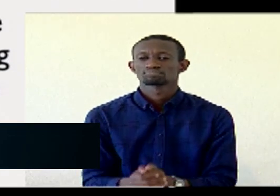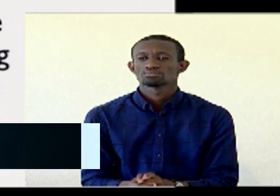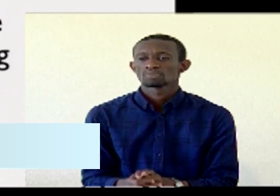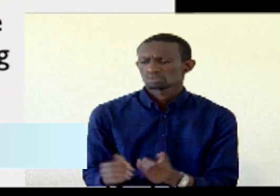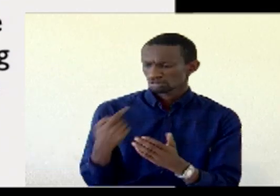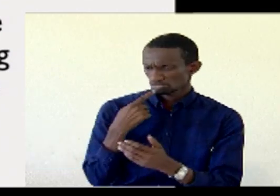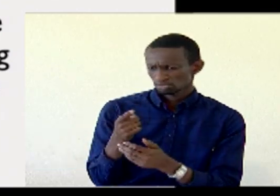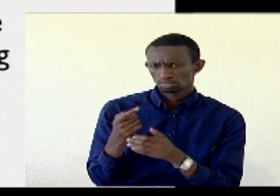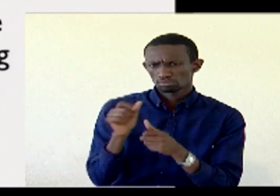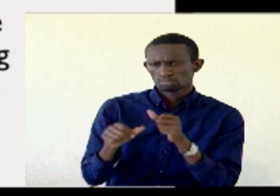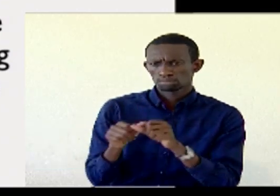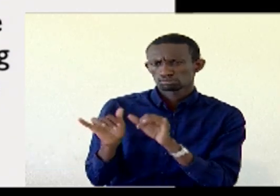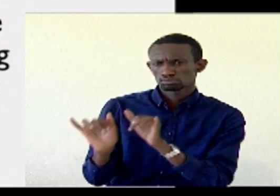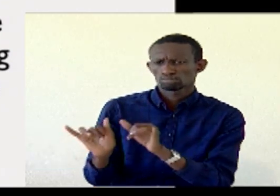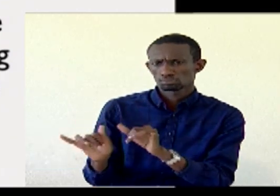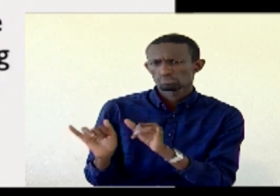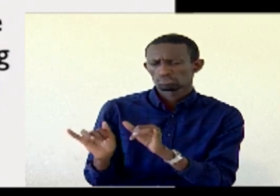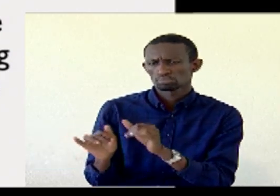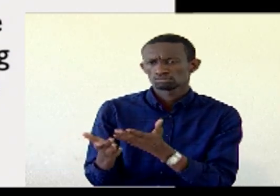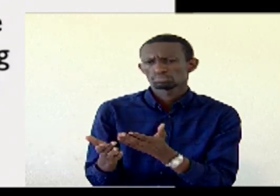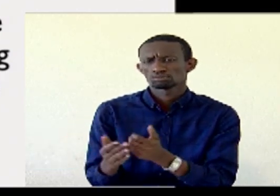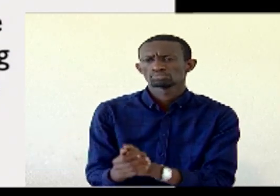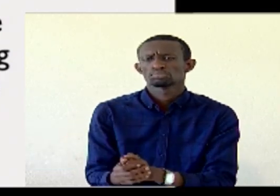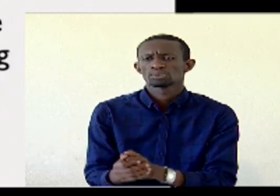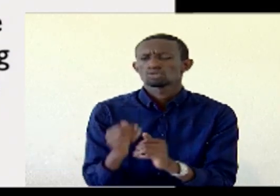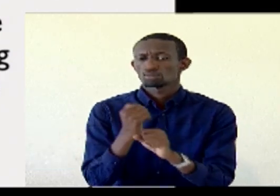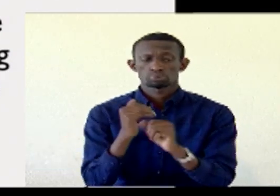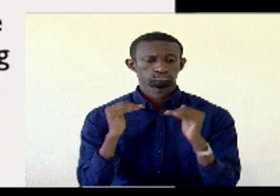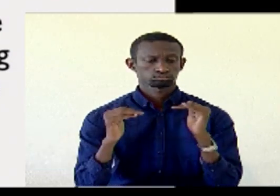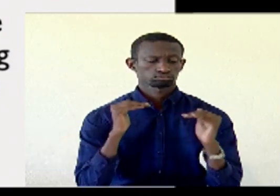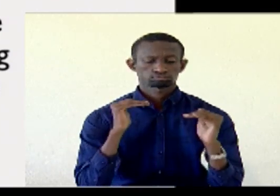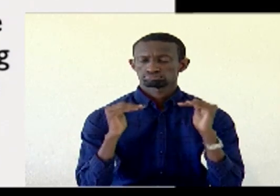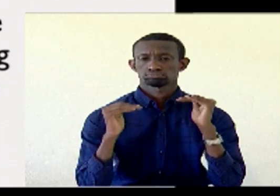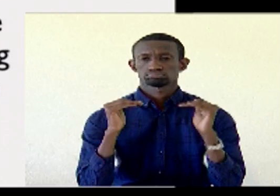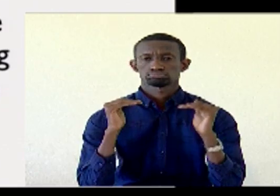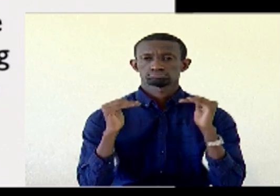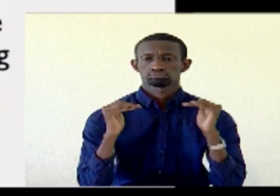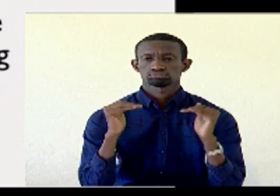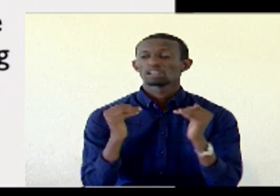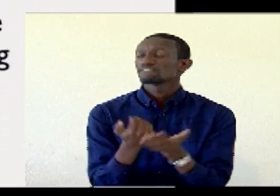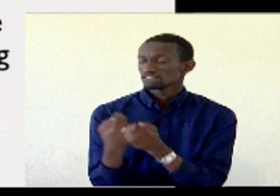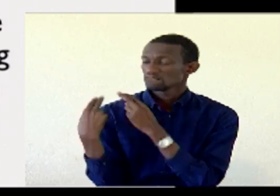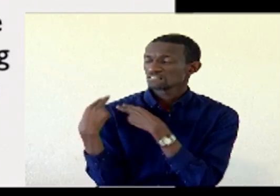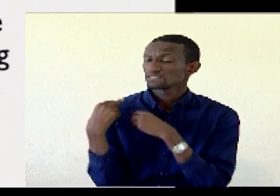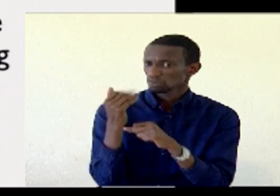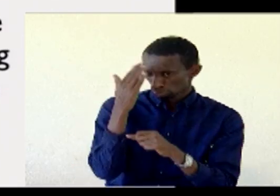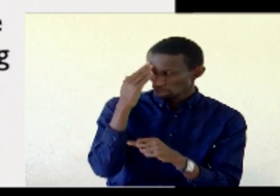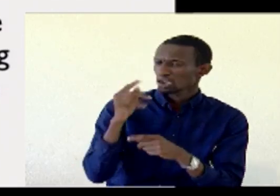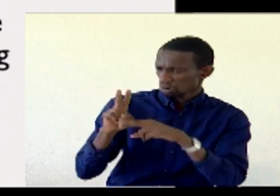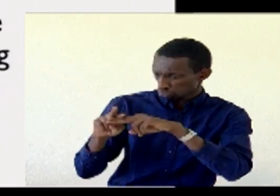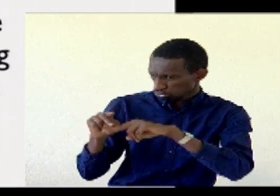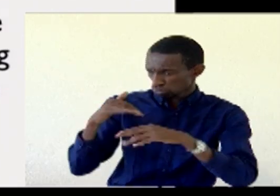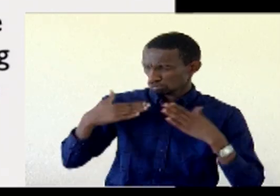about stable, I mean what you call homeostasis, balancing. Said it plays a role of balancing substances in the